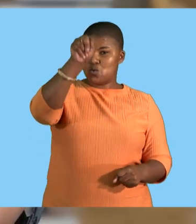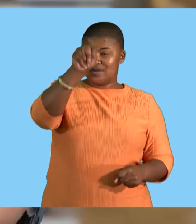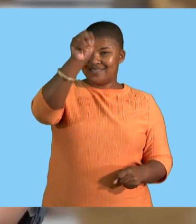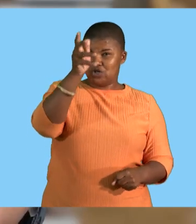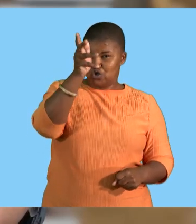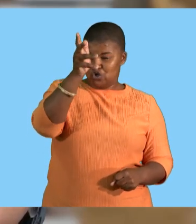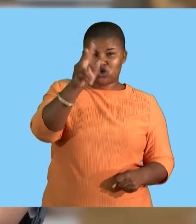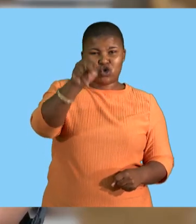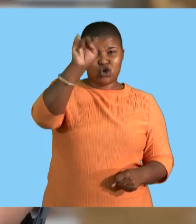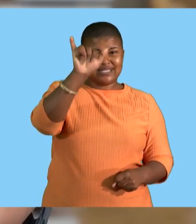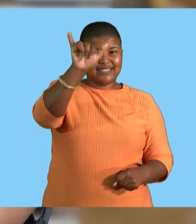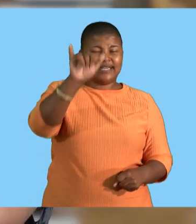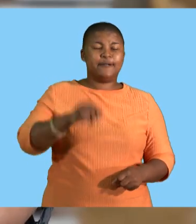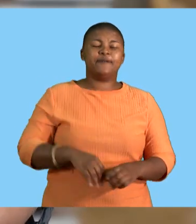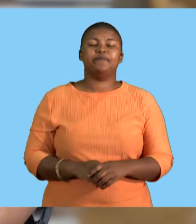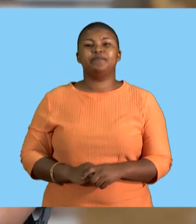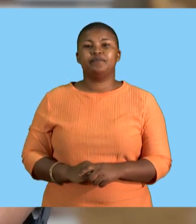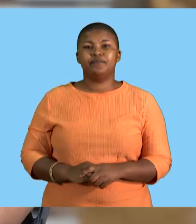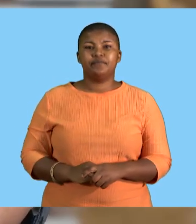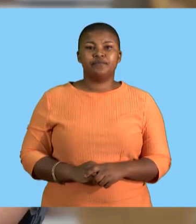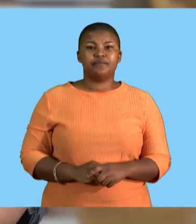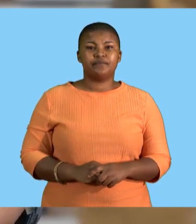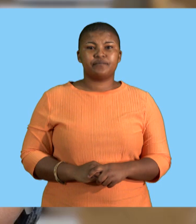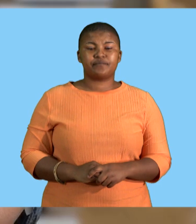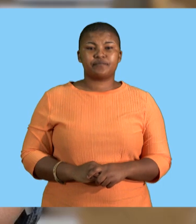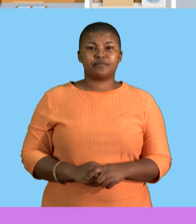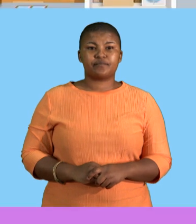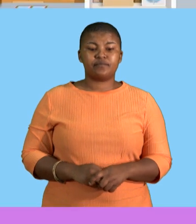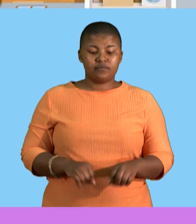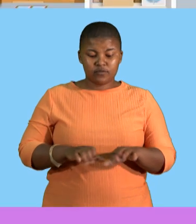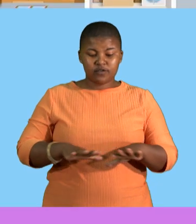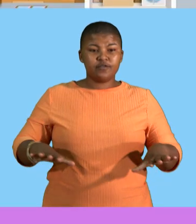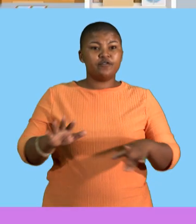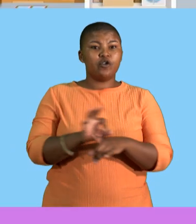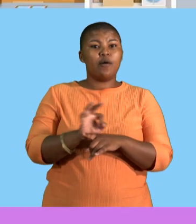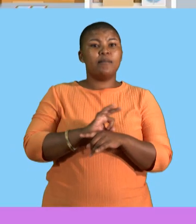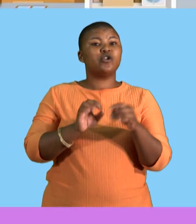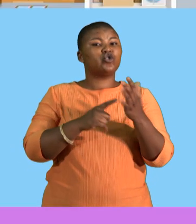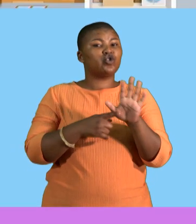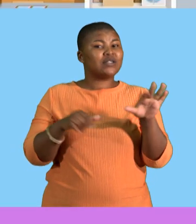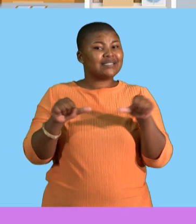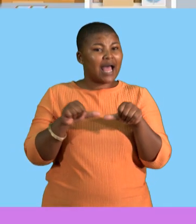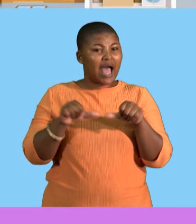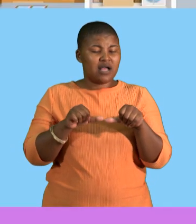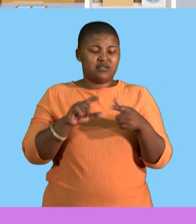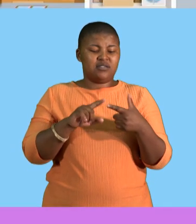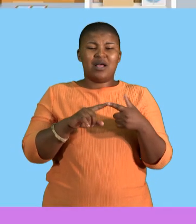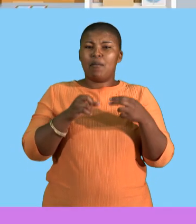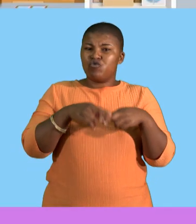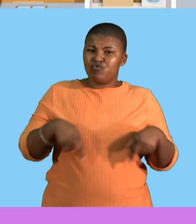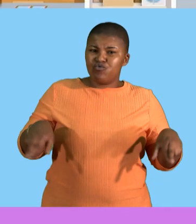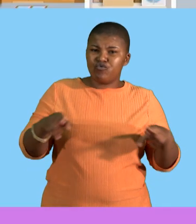upwards or to the top of the page. A floor plan is shown in the size and shape of rooms as well as